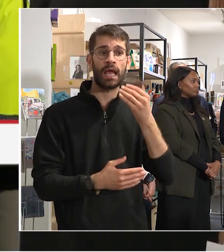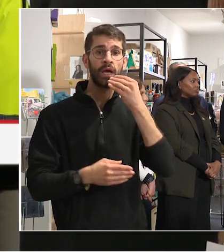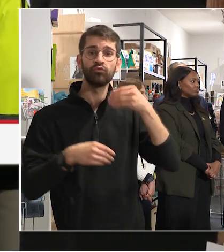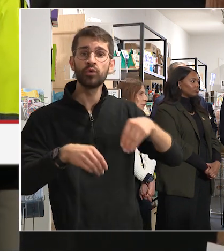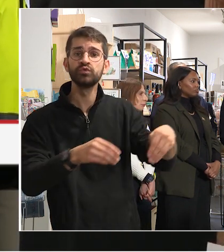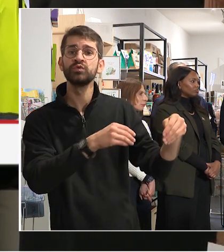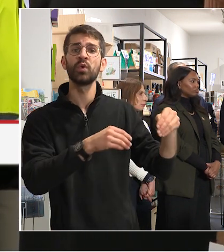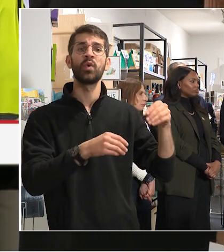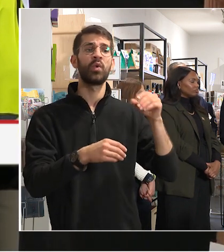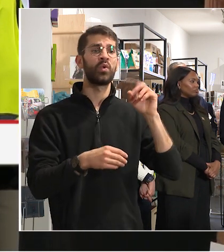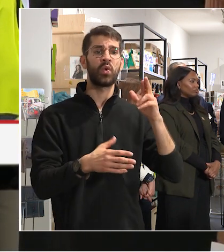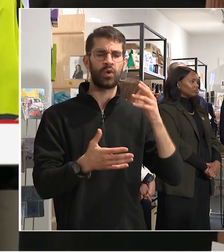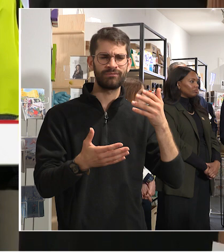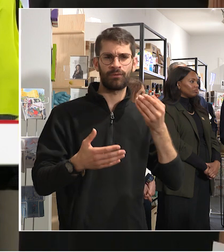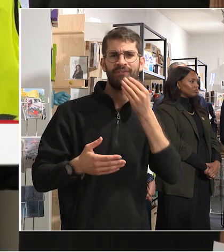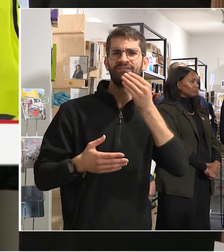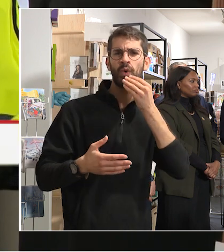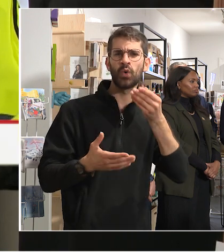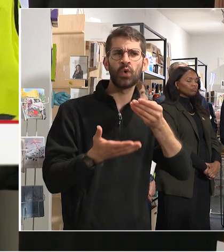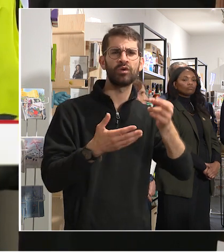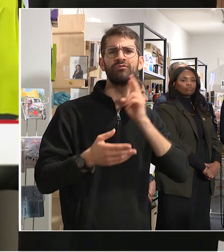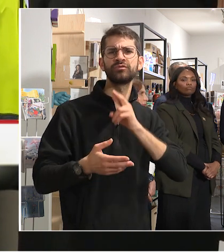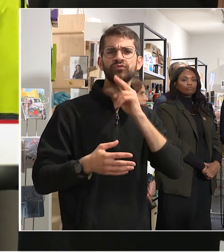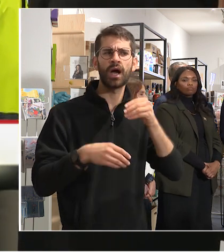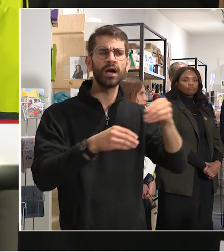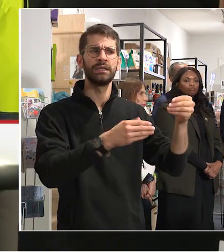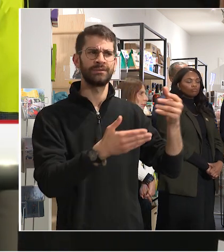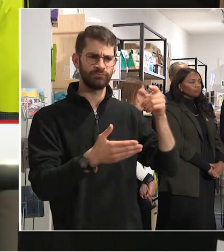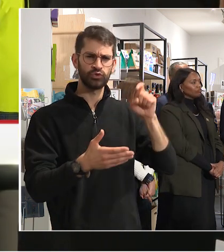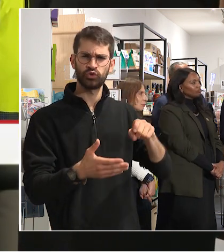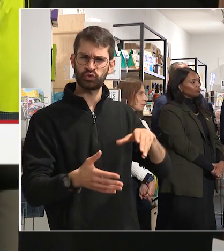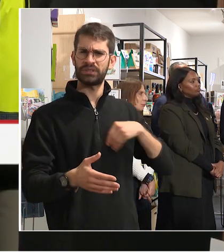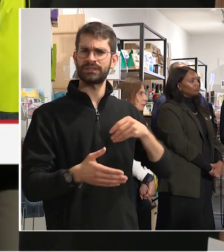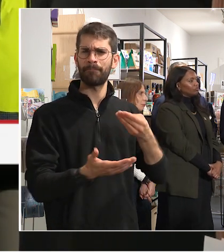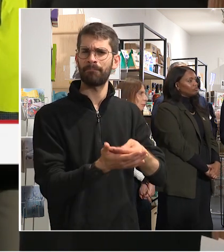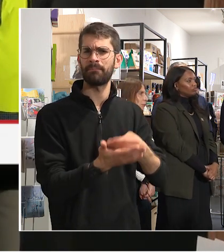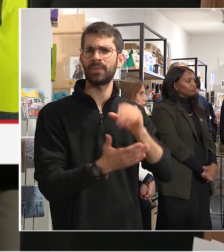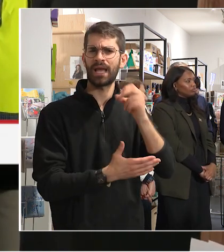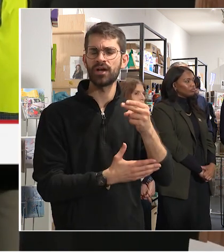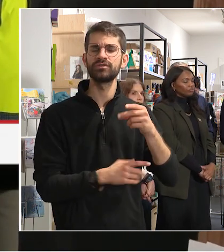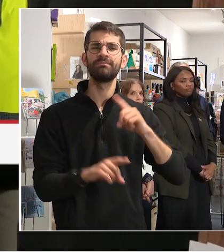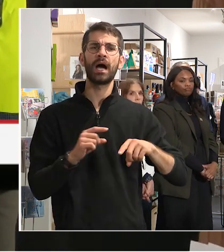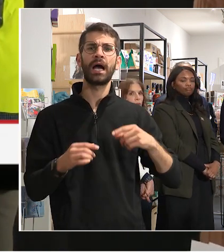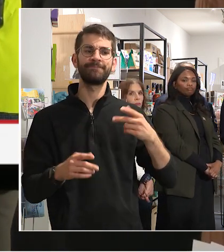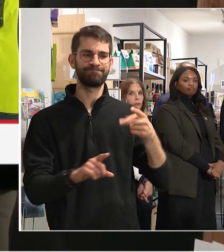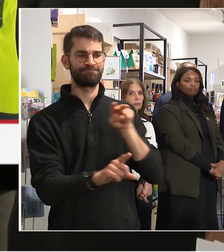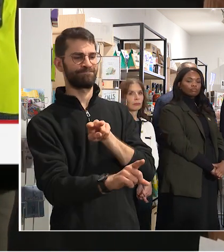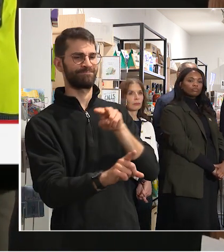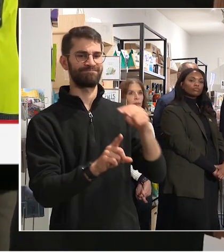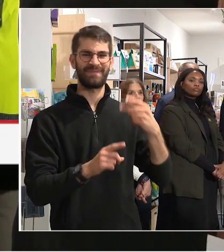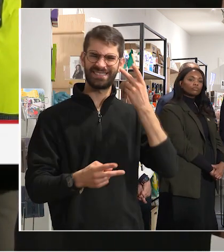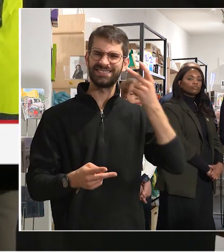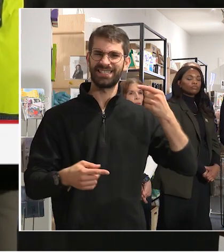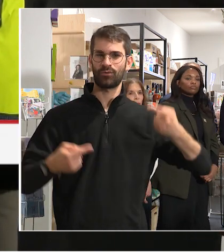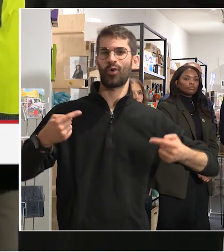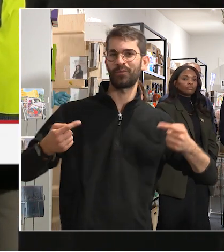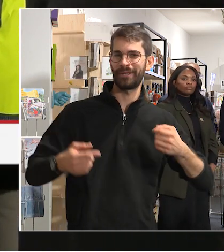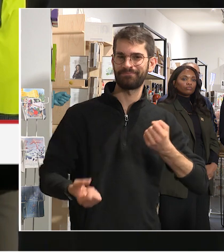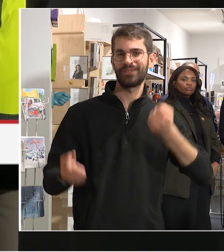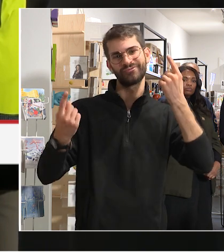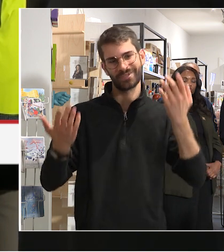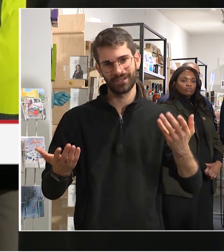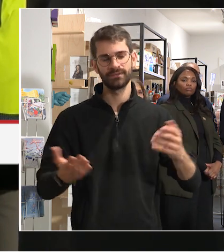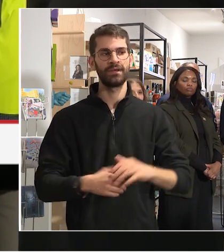But I want to give that a little bit more thought, Mark. I think there are good arguments on both sides. And just a question I keep